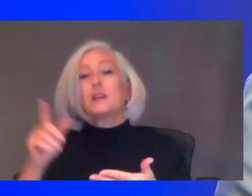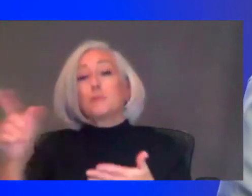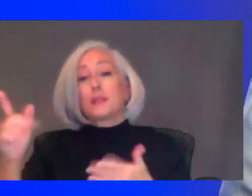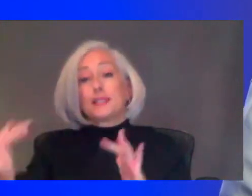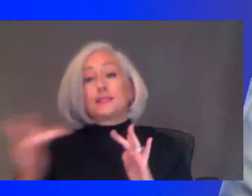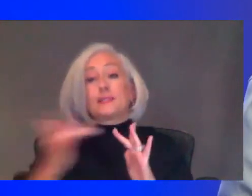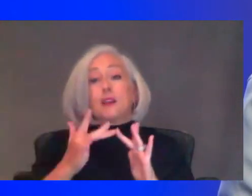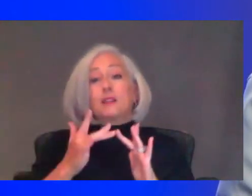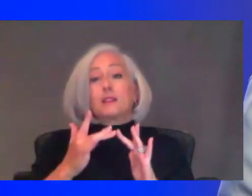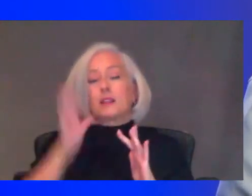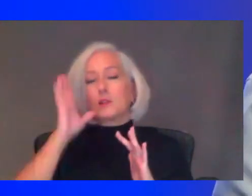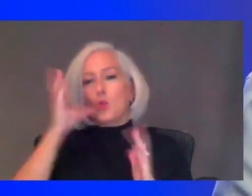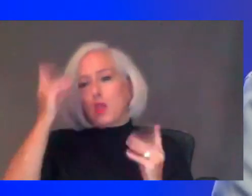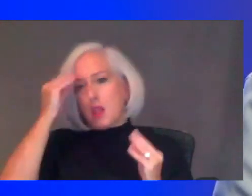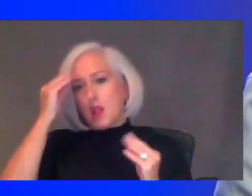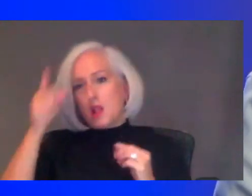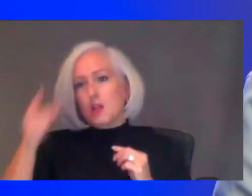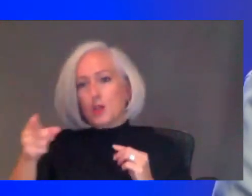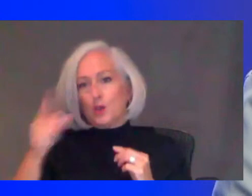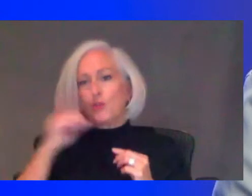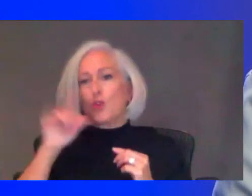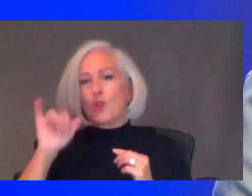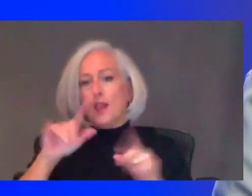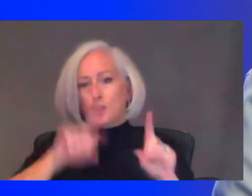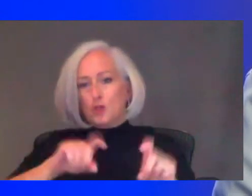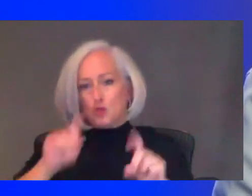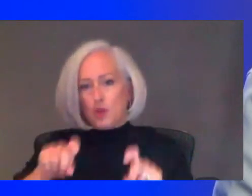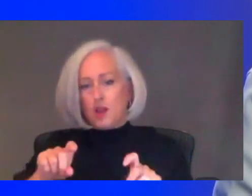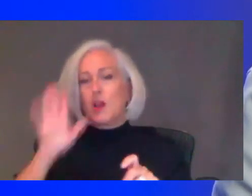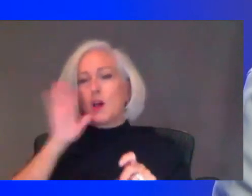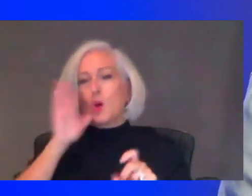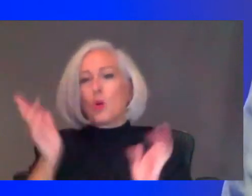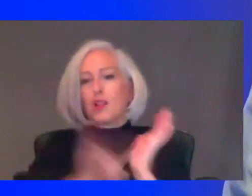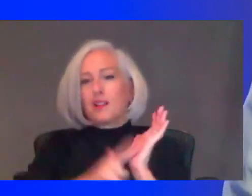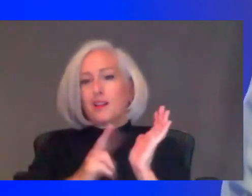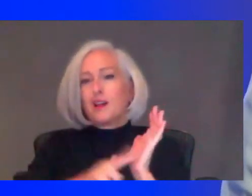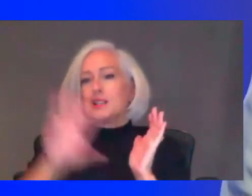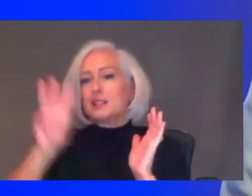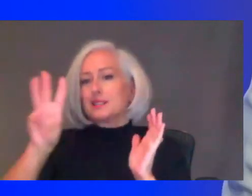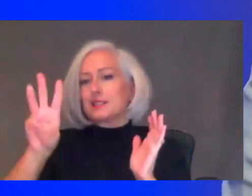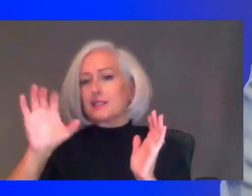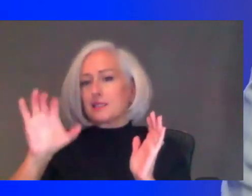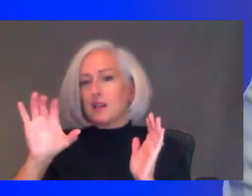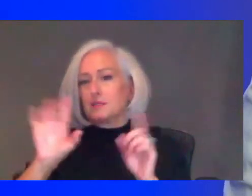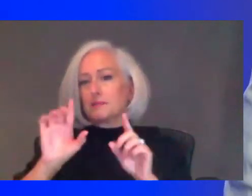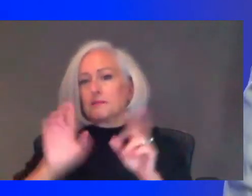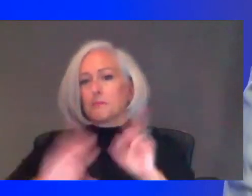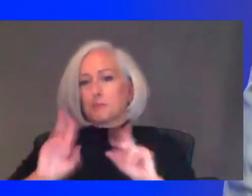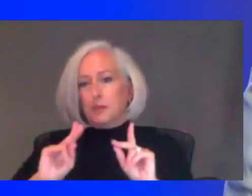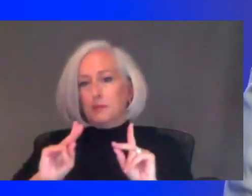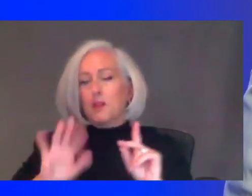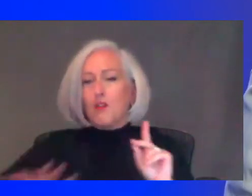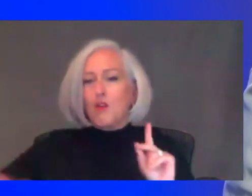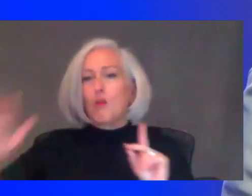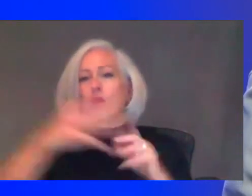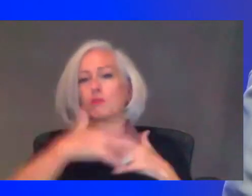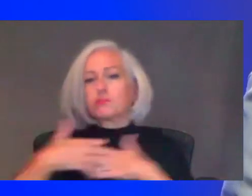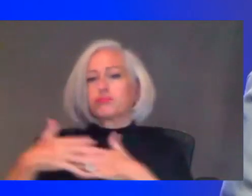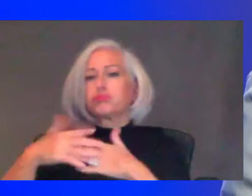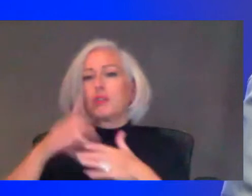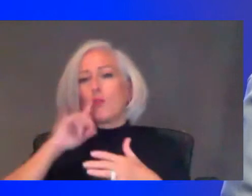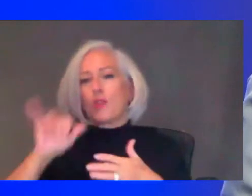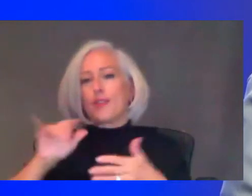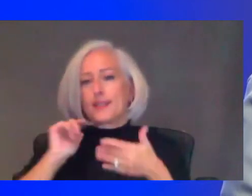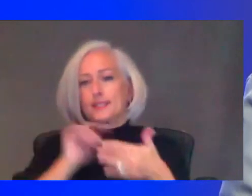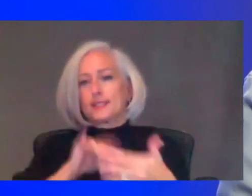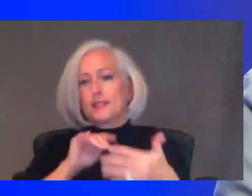most effective for our patients. I'll give the last question to Donna, and maybe Amber, you could start us off. What do you say to people who distrust